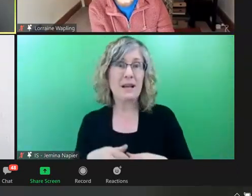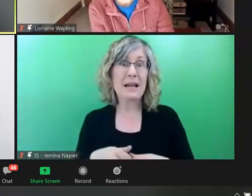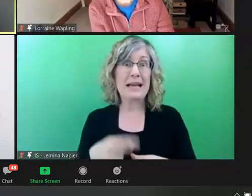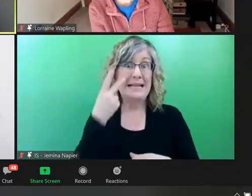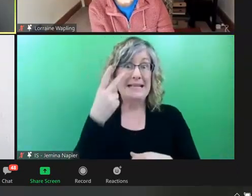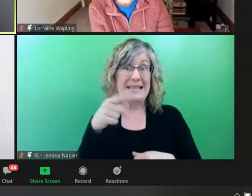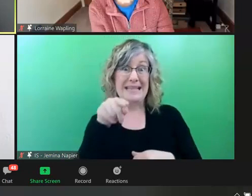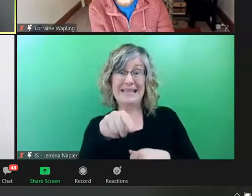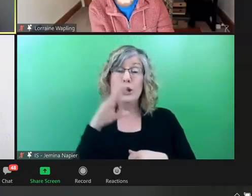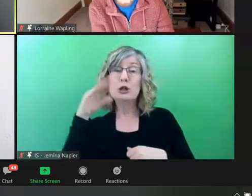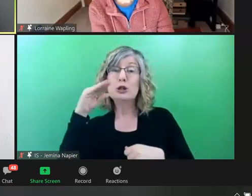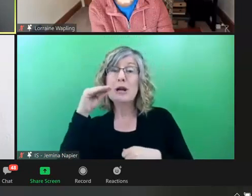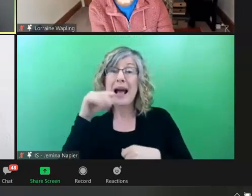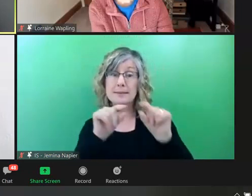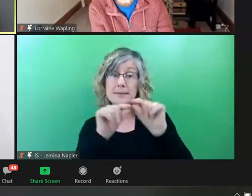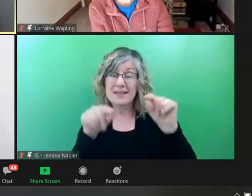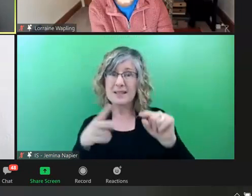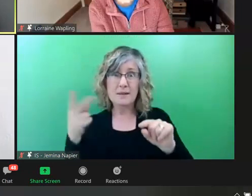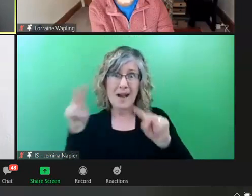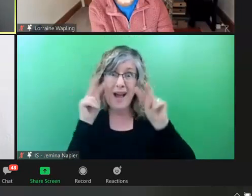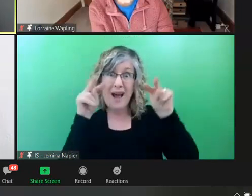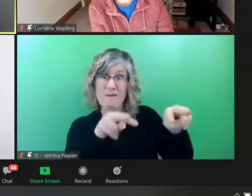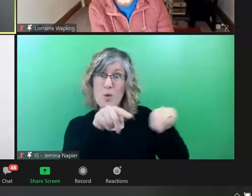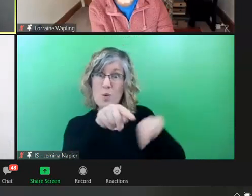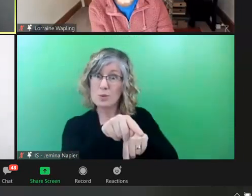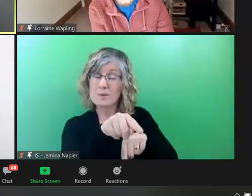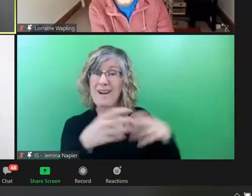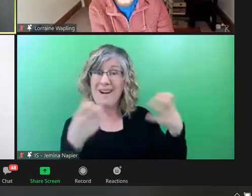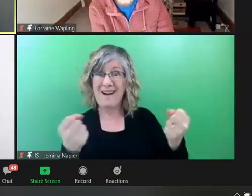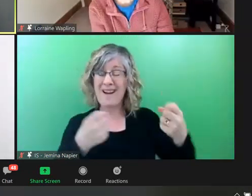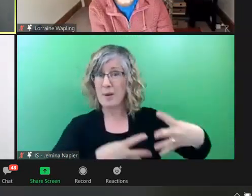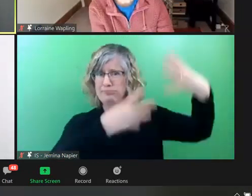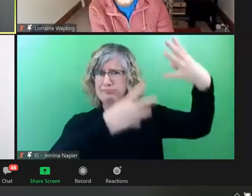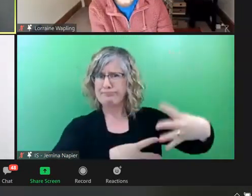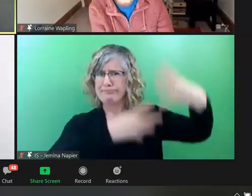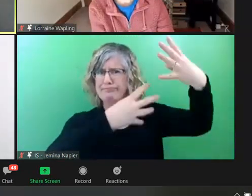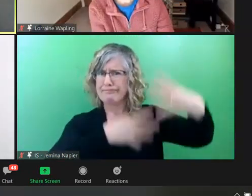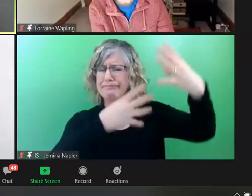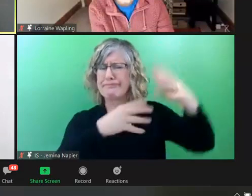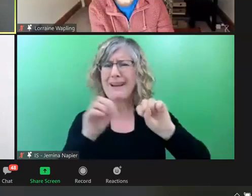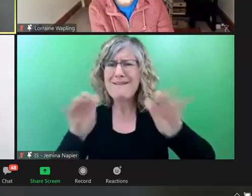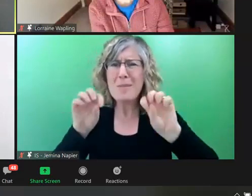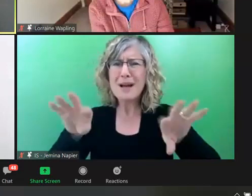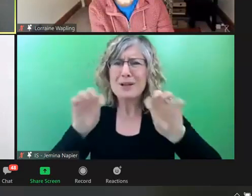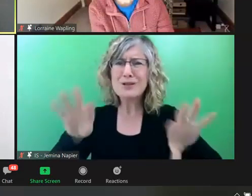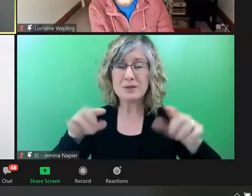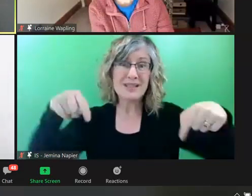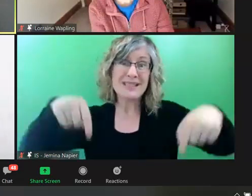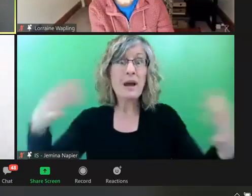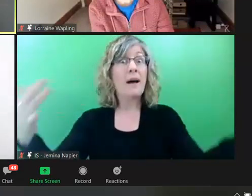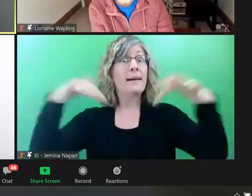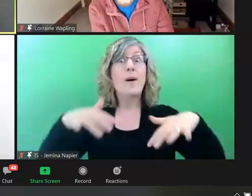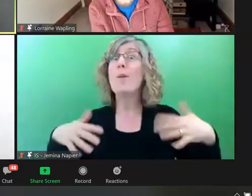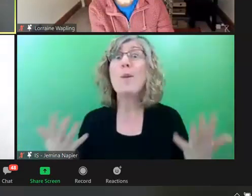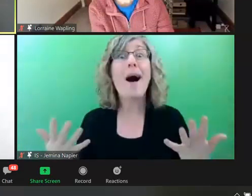up on chat. So if you're not looking at it, so, you know, the whole purpose of this webinar is that we can share information. And thank